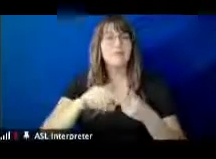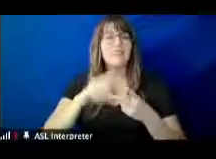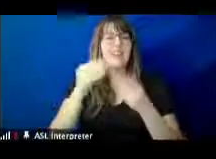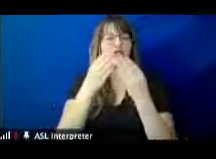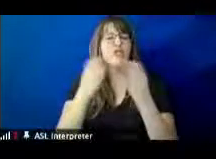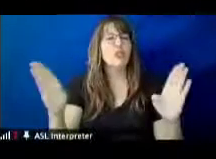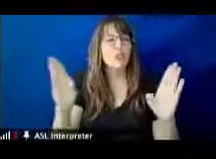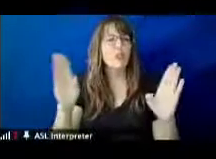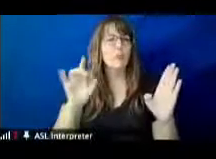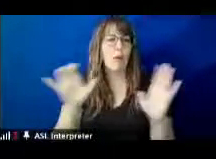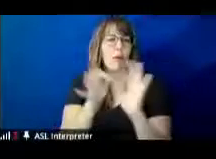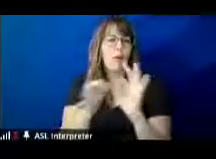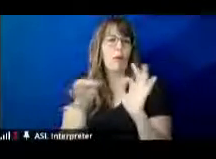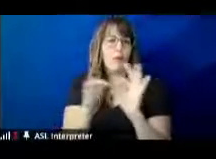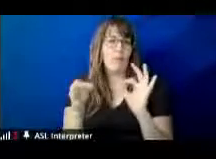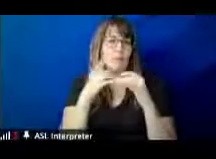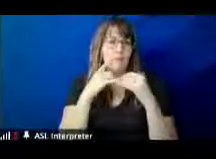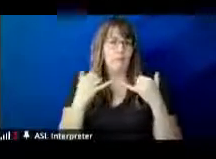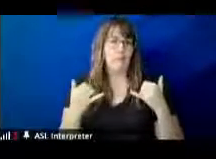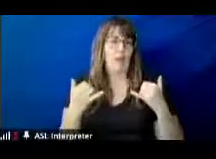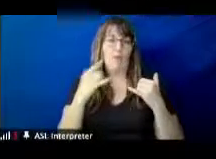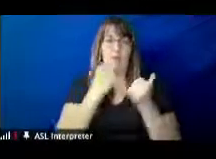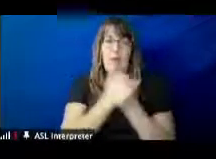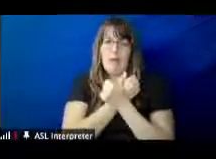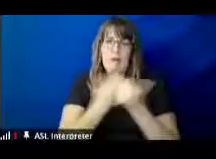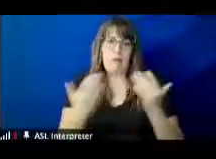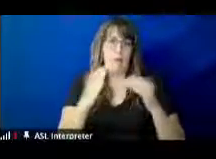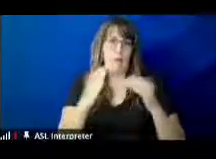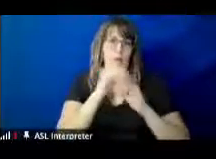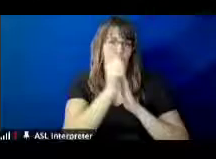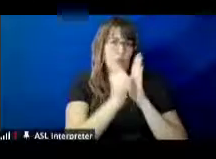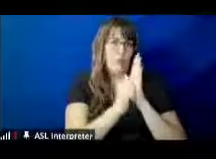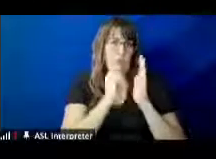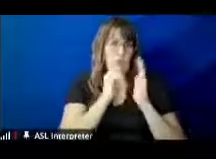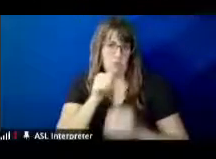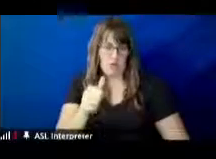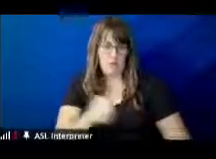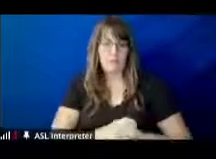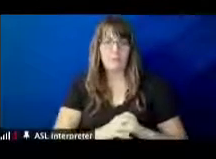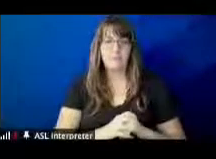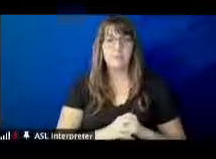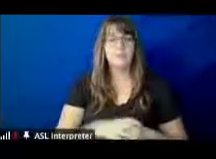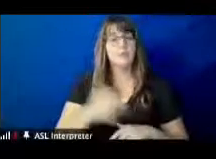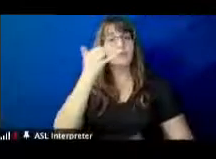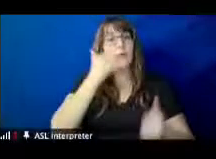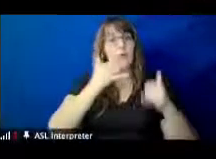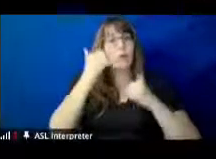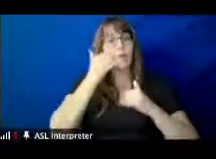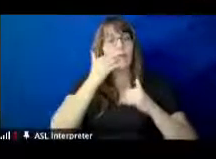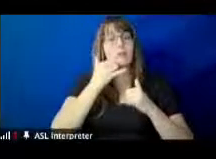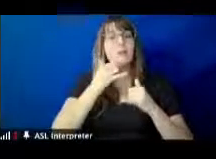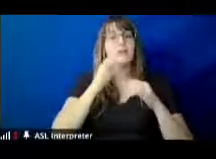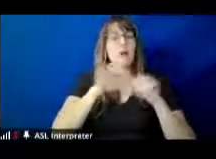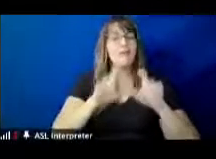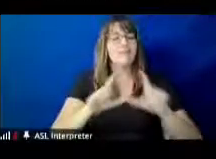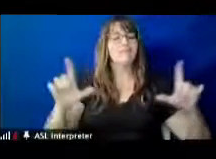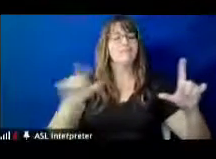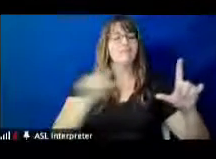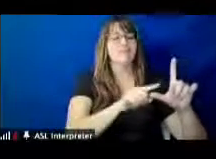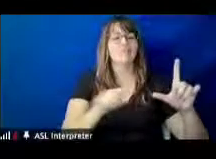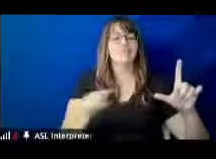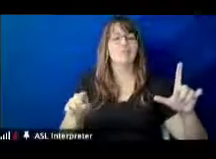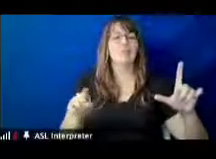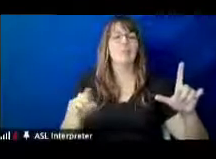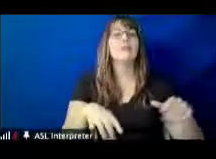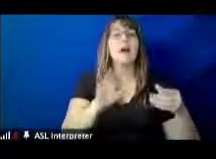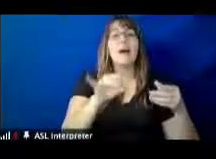public comment for items not on the agenda. To call in, dial the telephone number provided on the live stream feed.